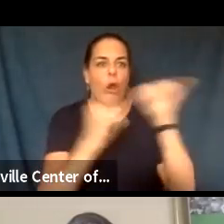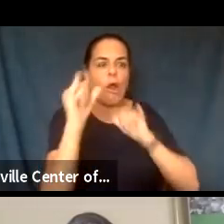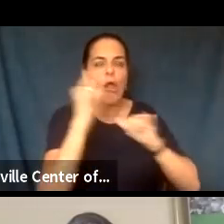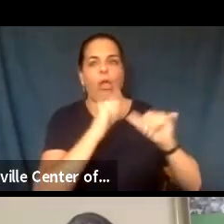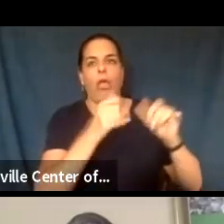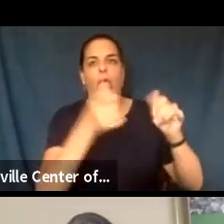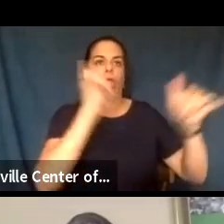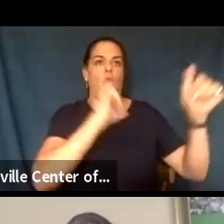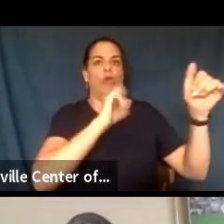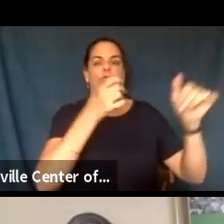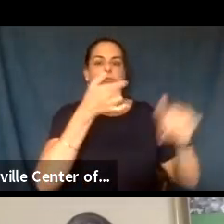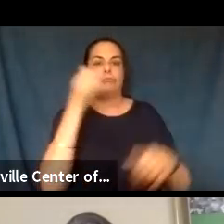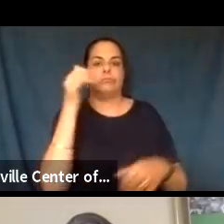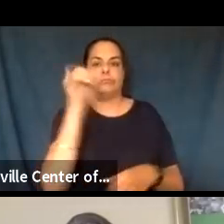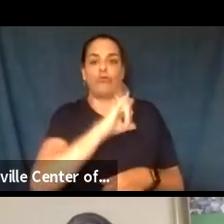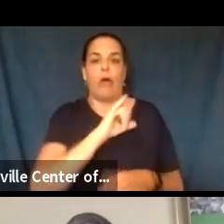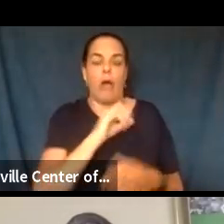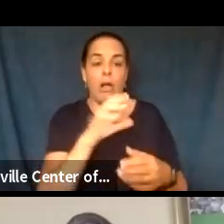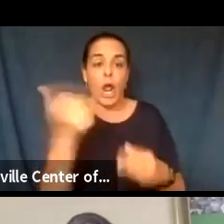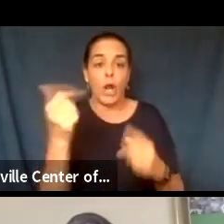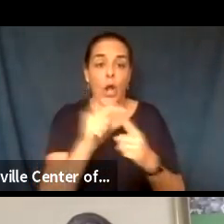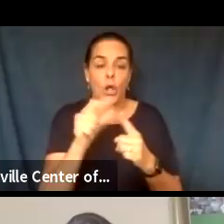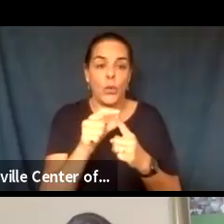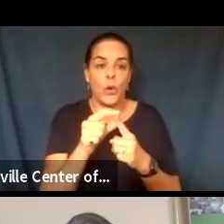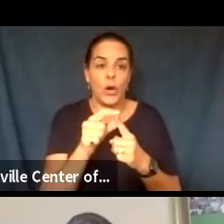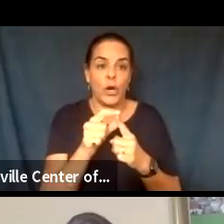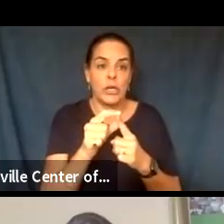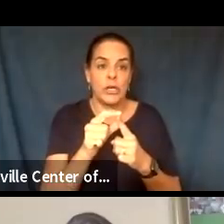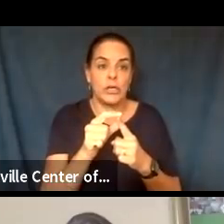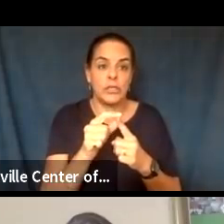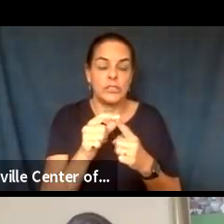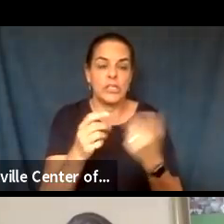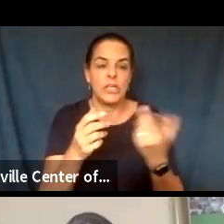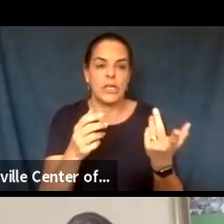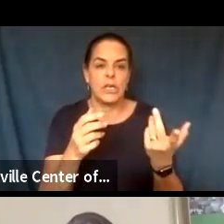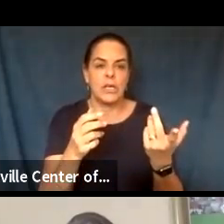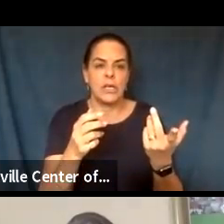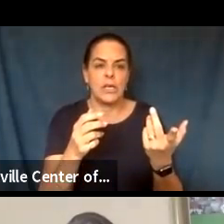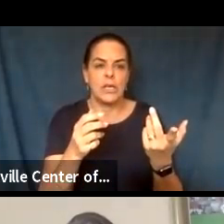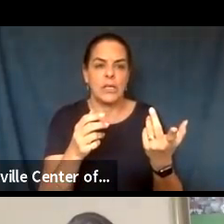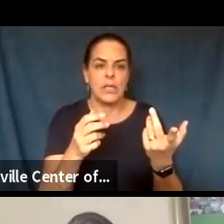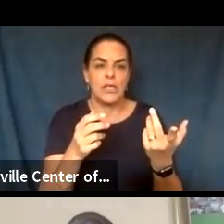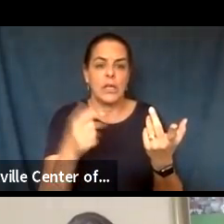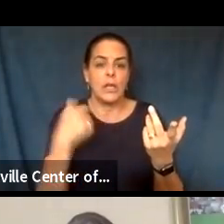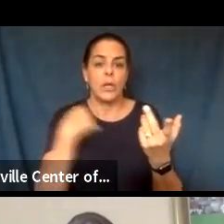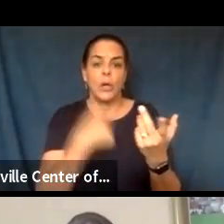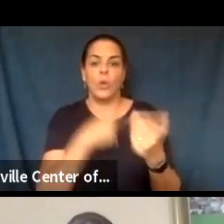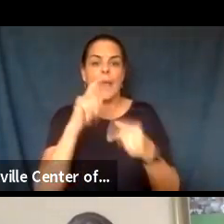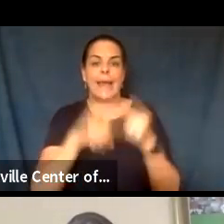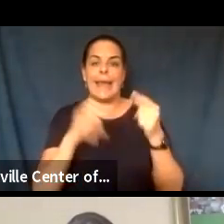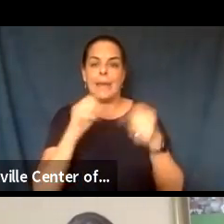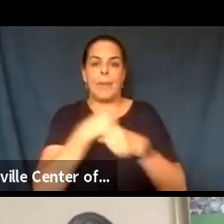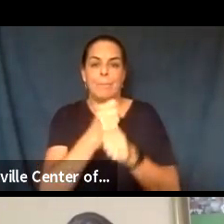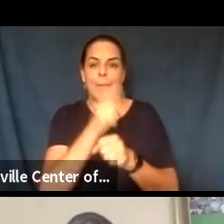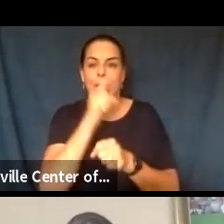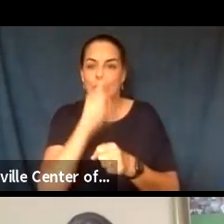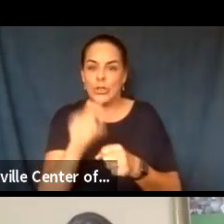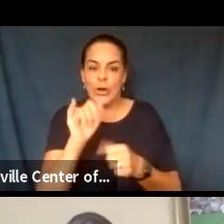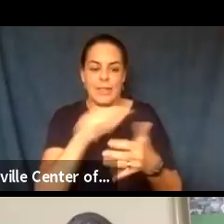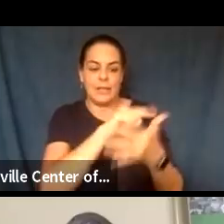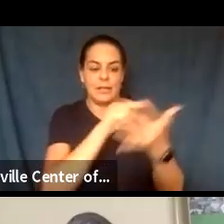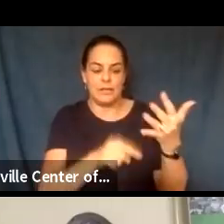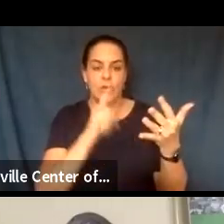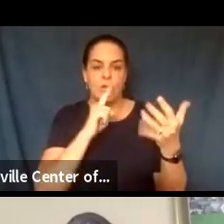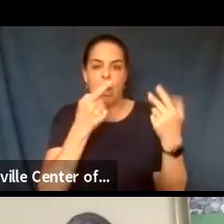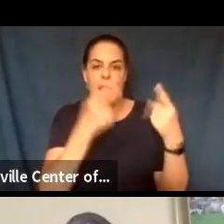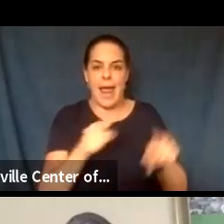in each other's, in other words, we can be less assured that the 5 core actions are being preserved